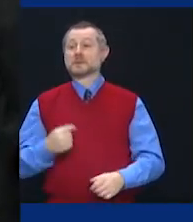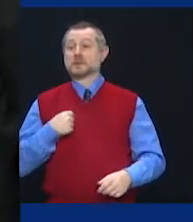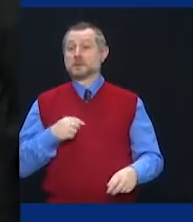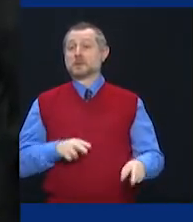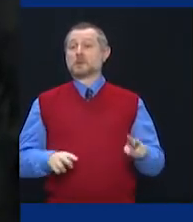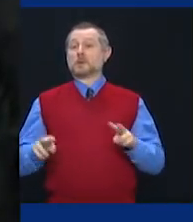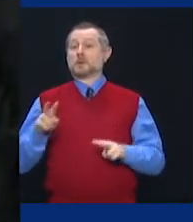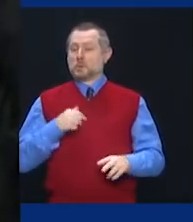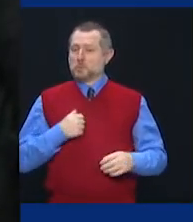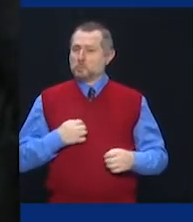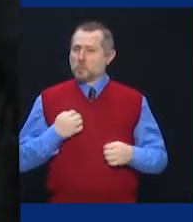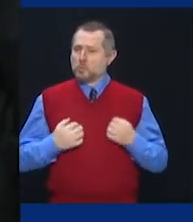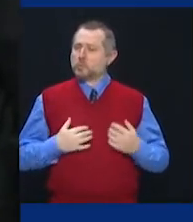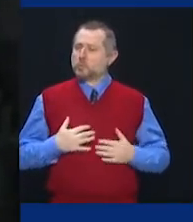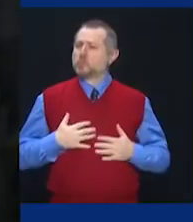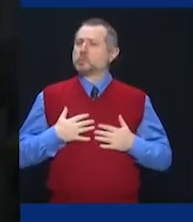here.